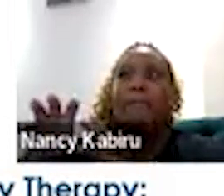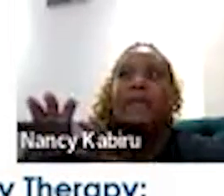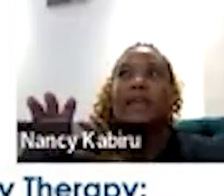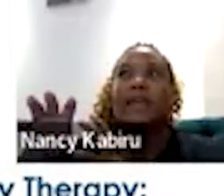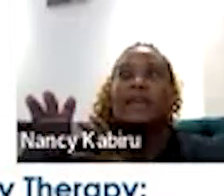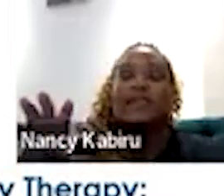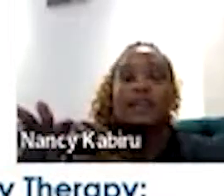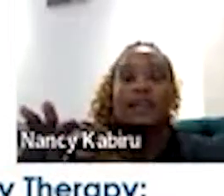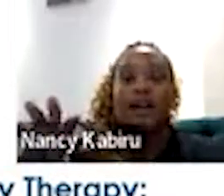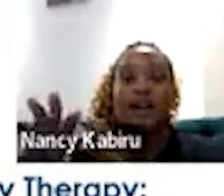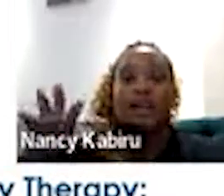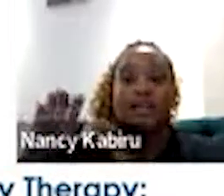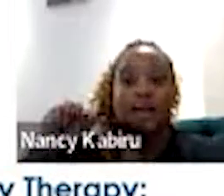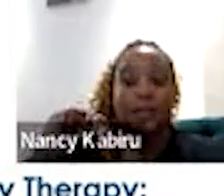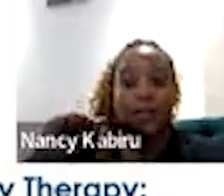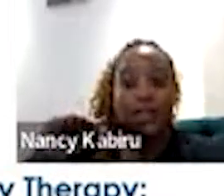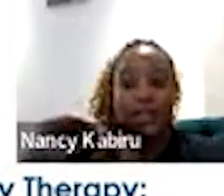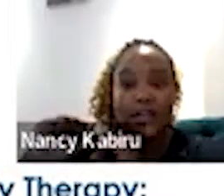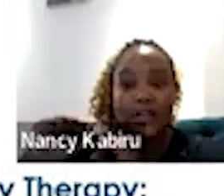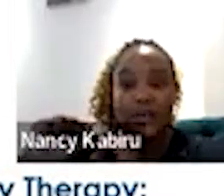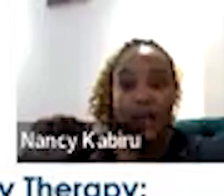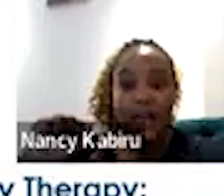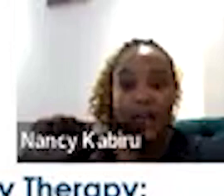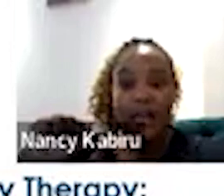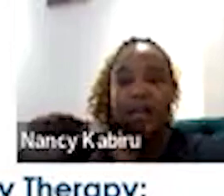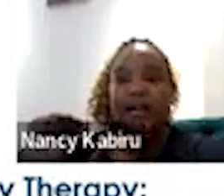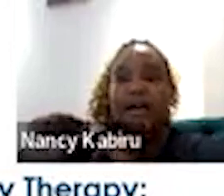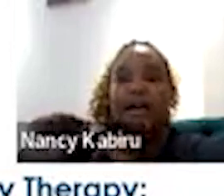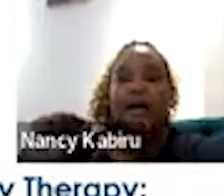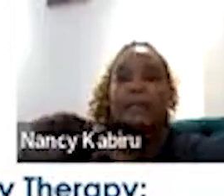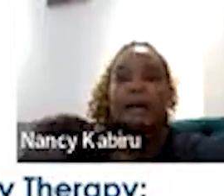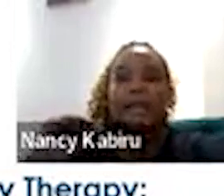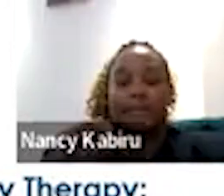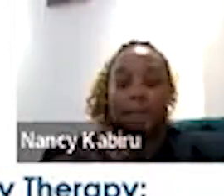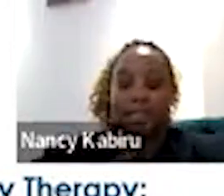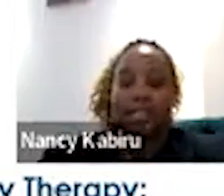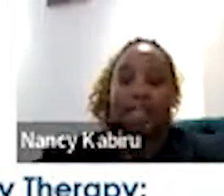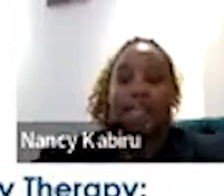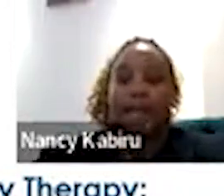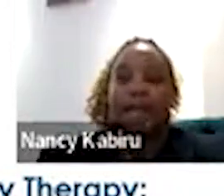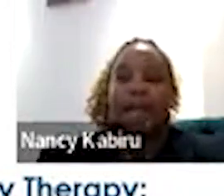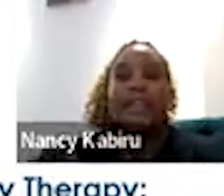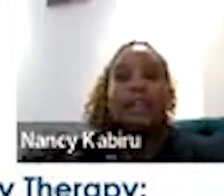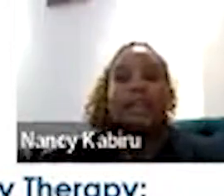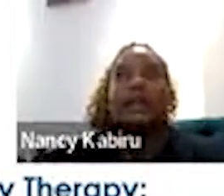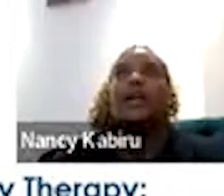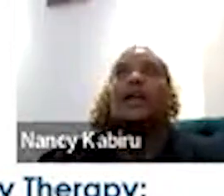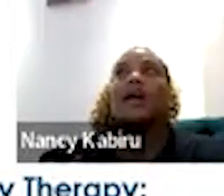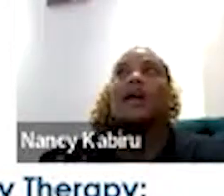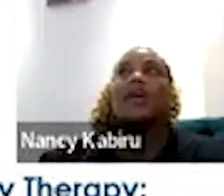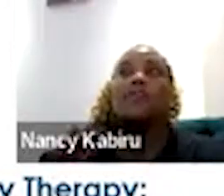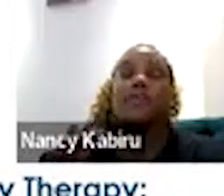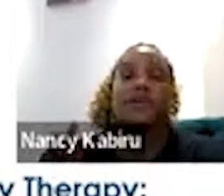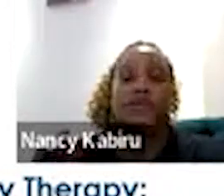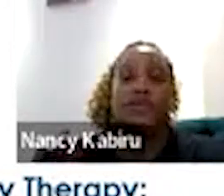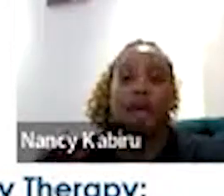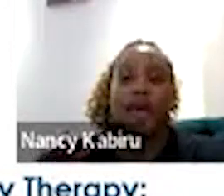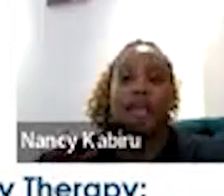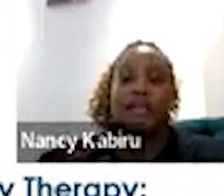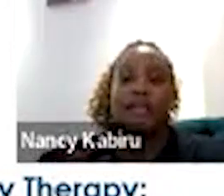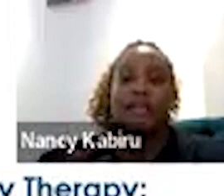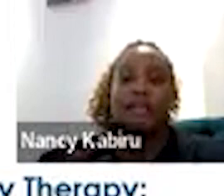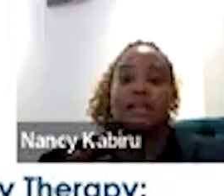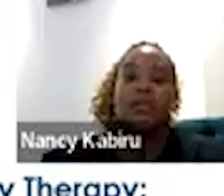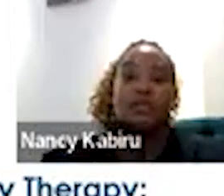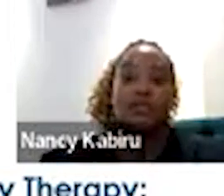them being given the support that they require at that particular time. And then in periods